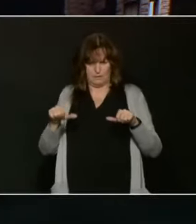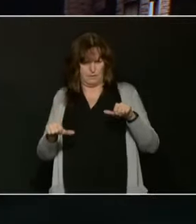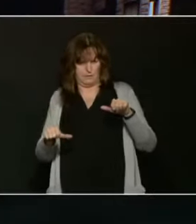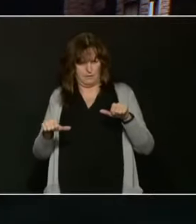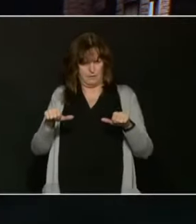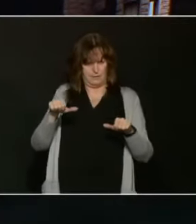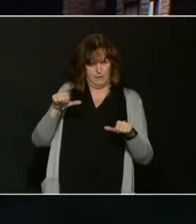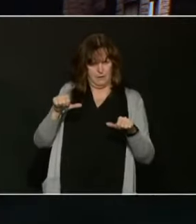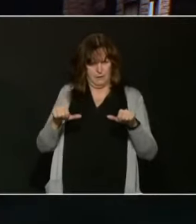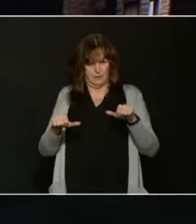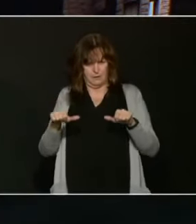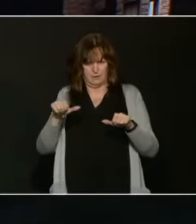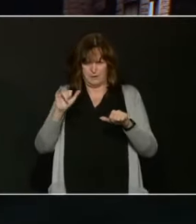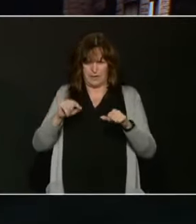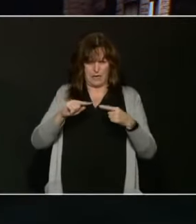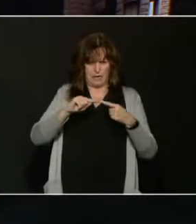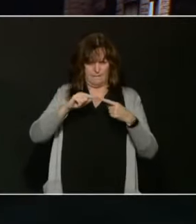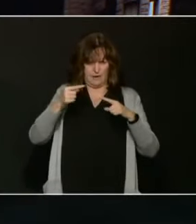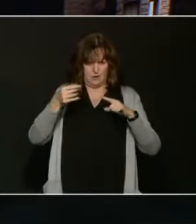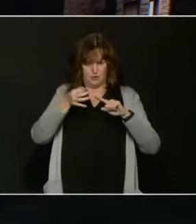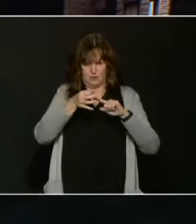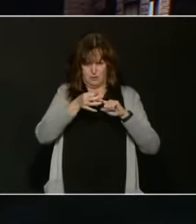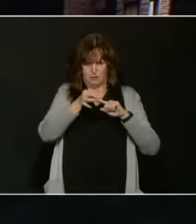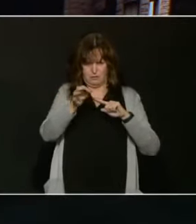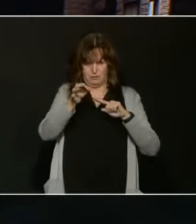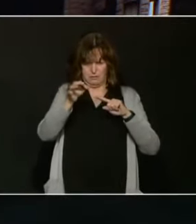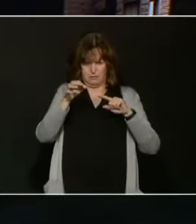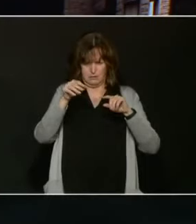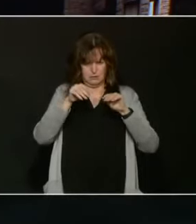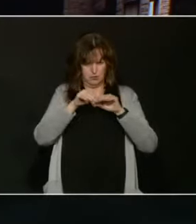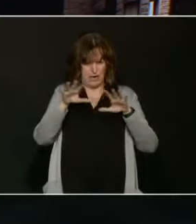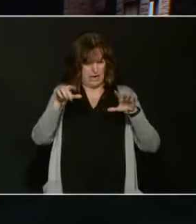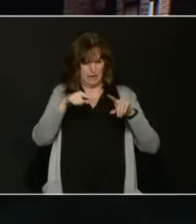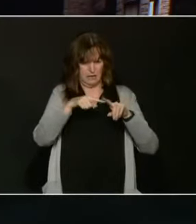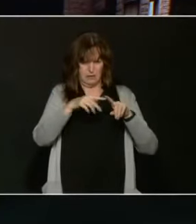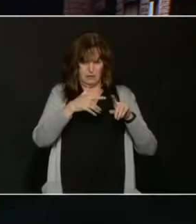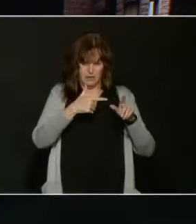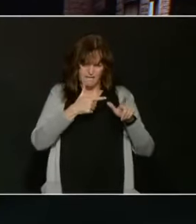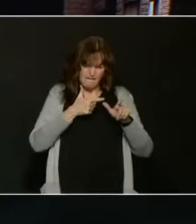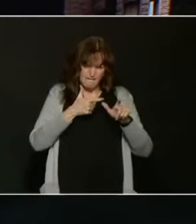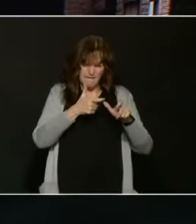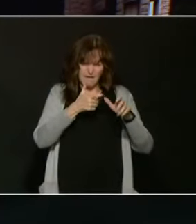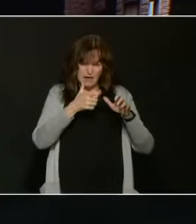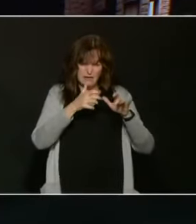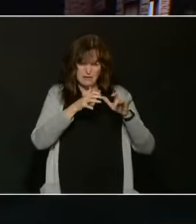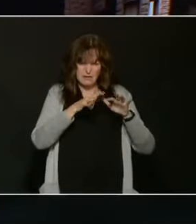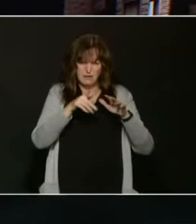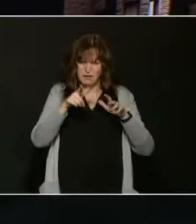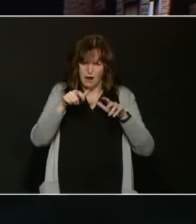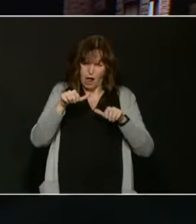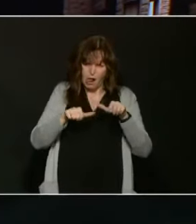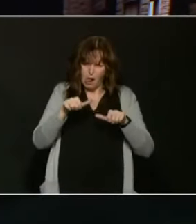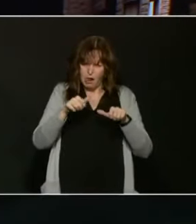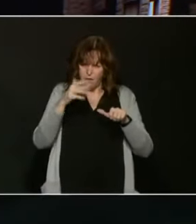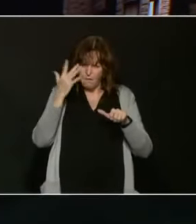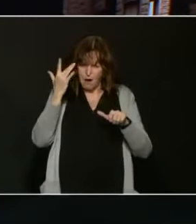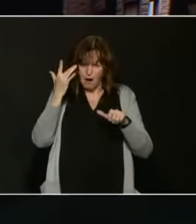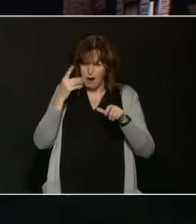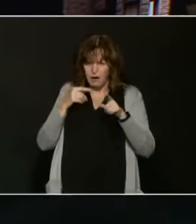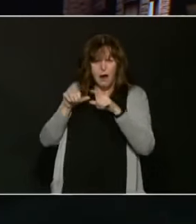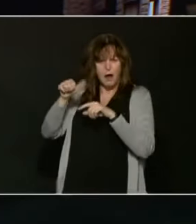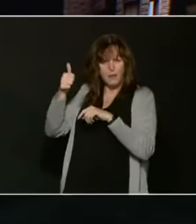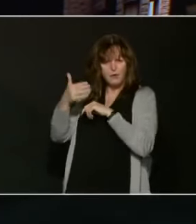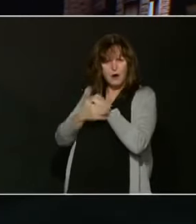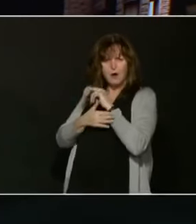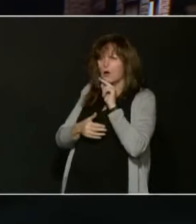of the variants. I mean, the modeling must be based on the experience of other jurisdictions. So what accounts for the range there?